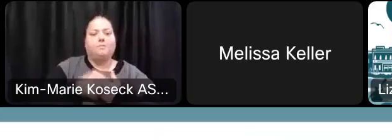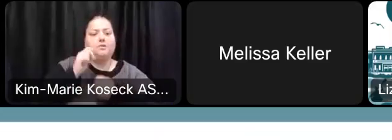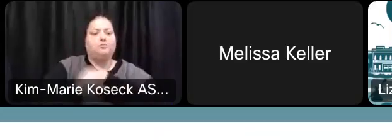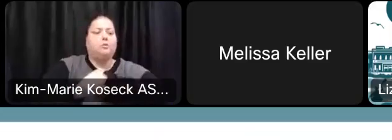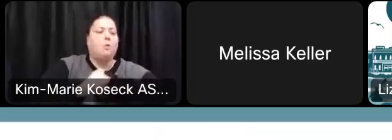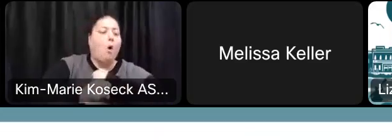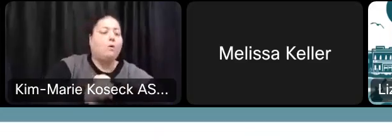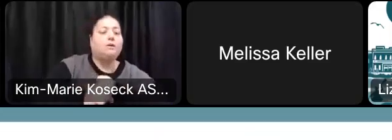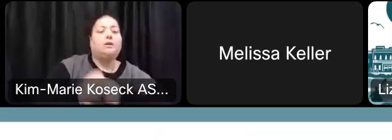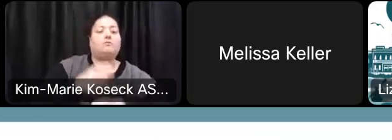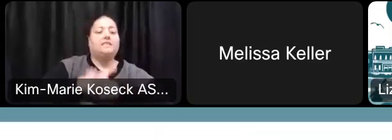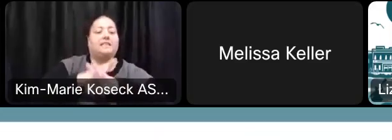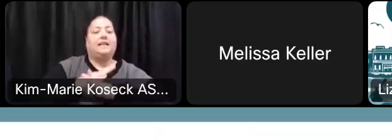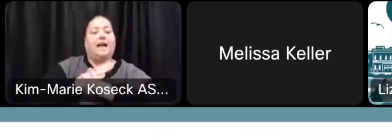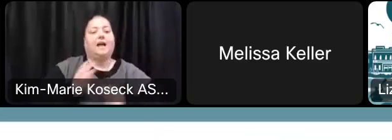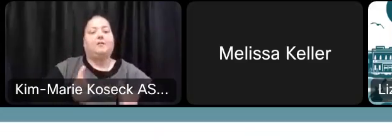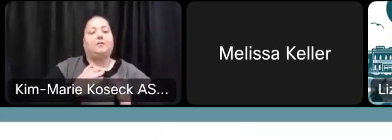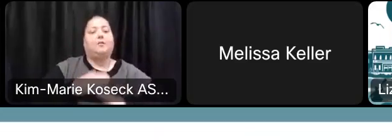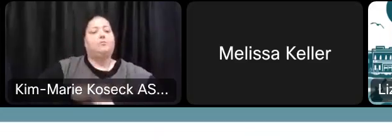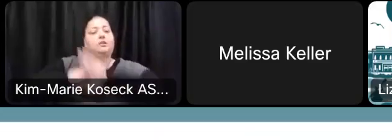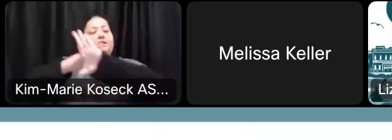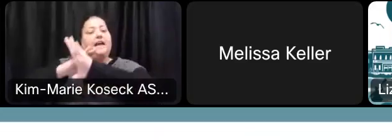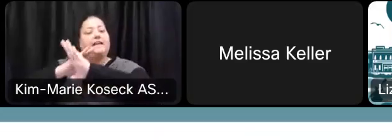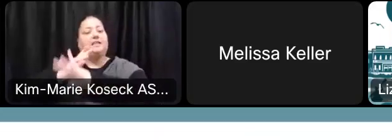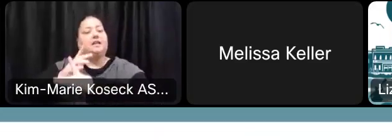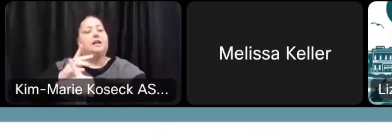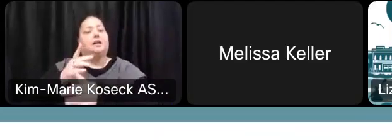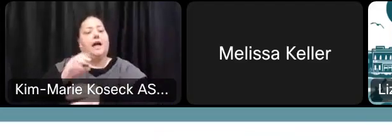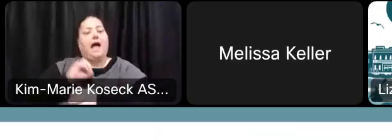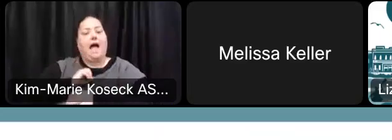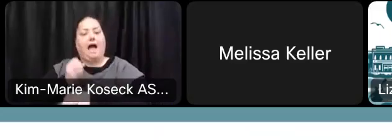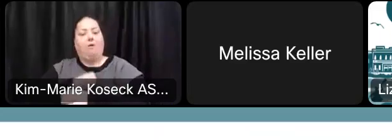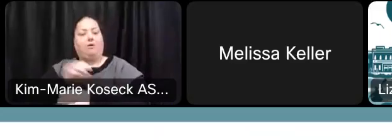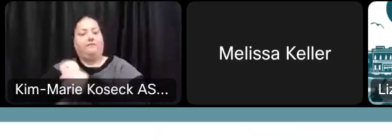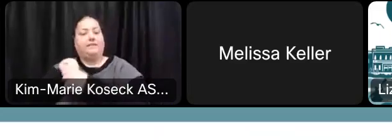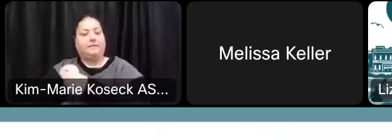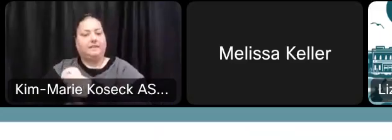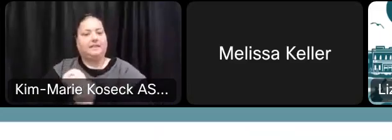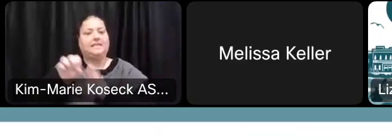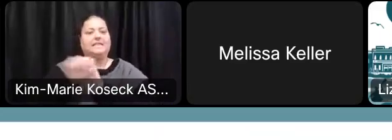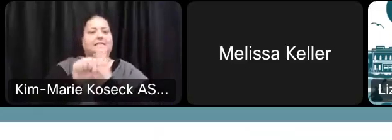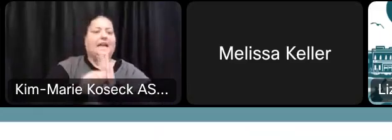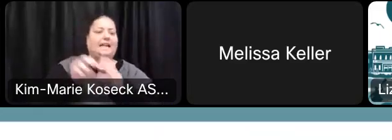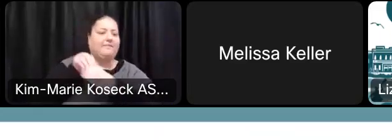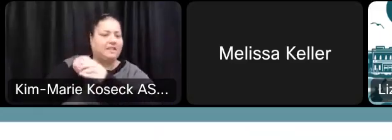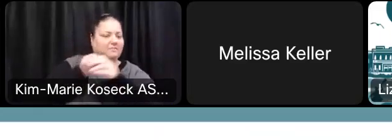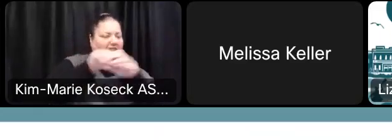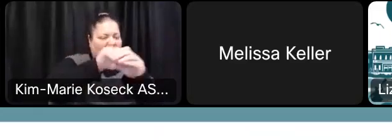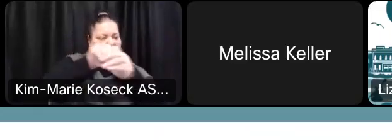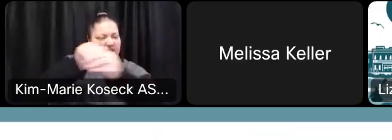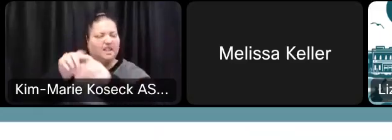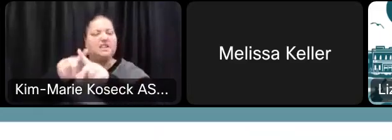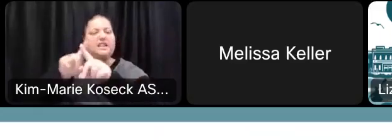Our Investments because it may seem sometimes like state investments from different programs